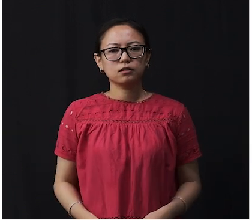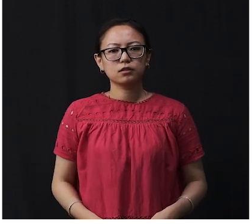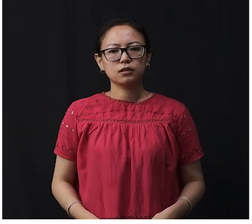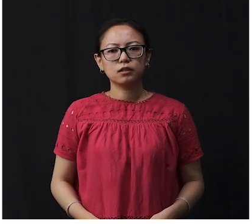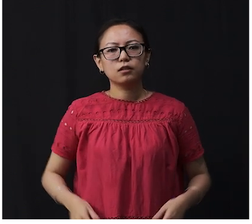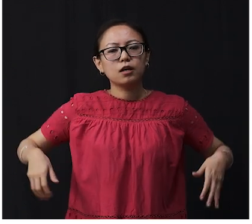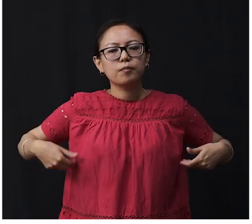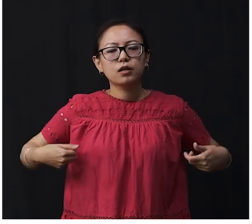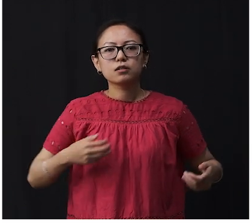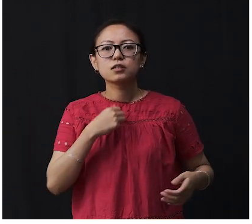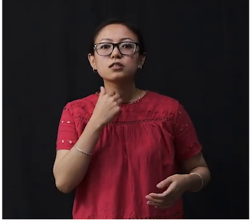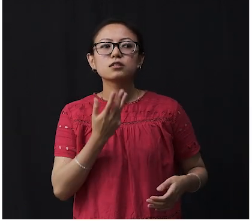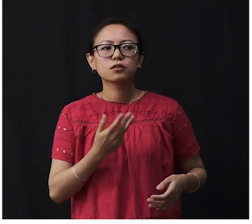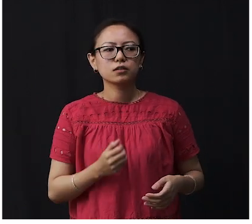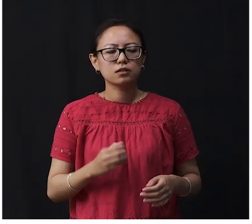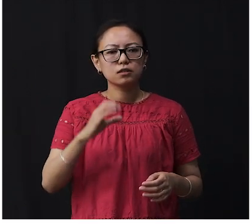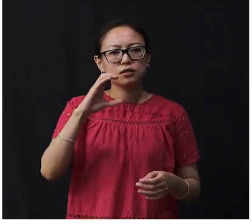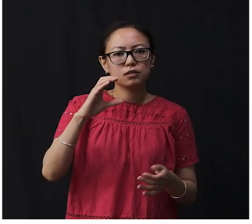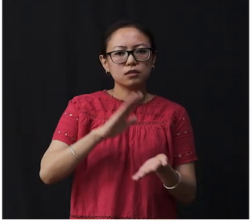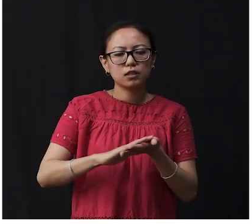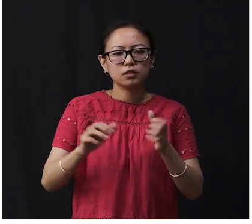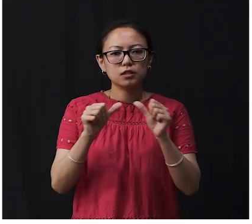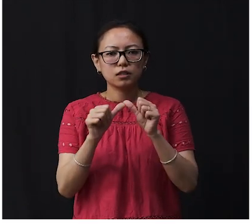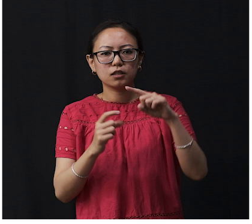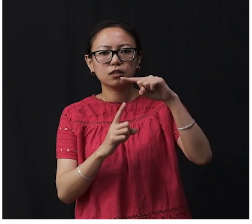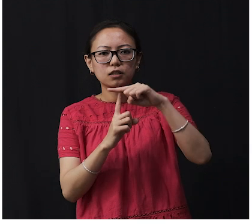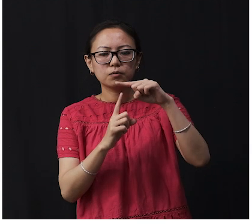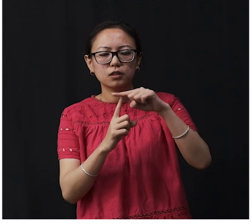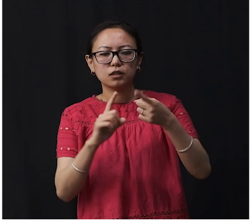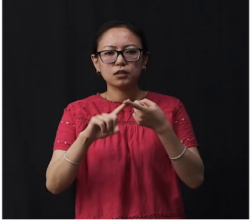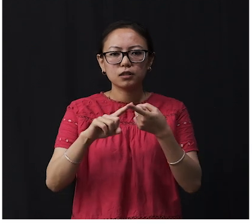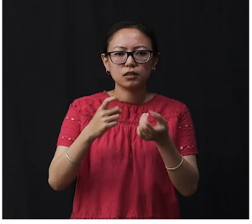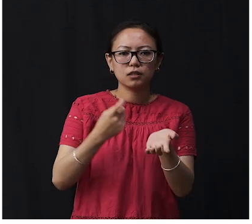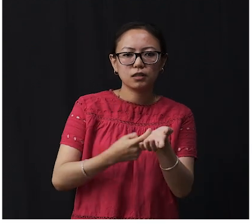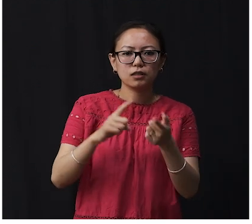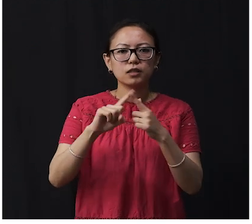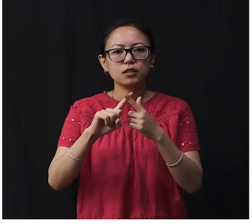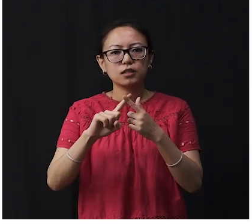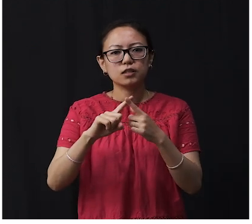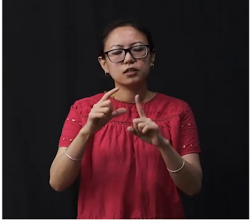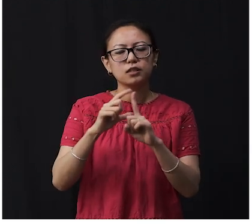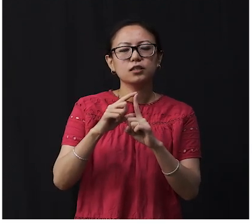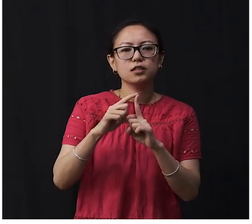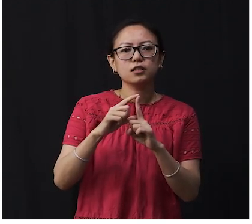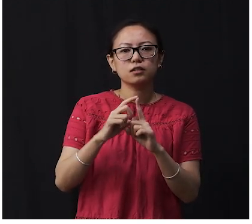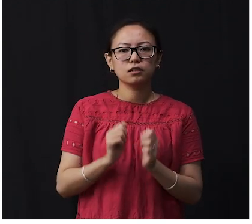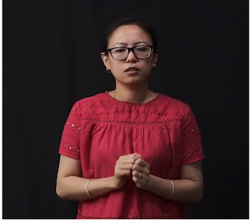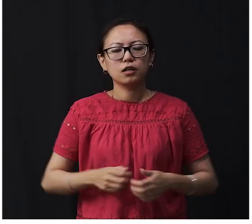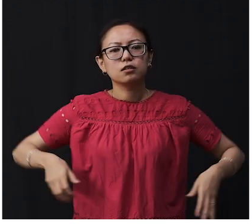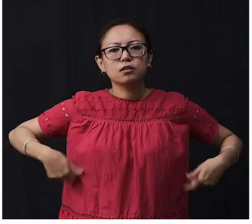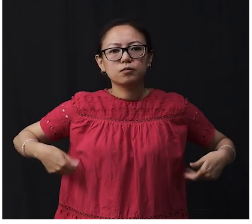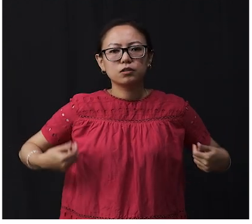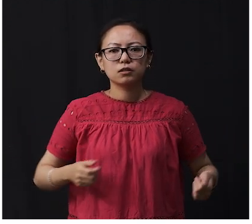a monkey sound. So the monkey said, I shall swing from branch to branch with